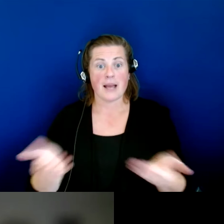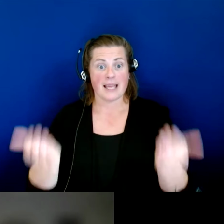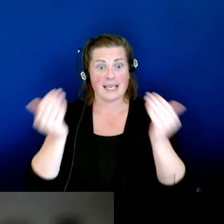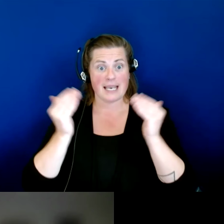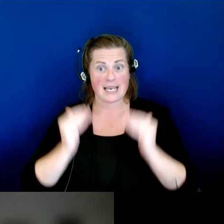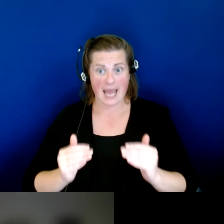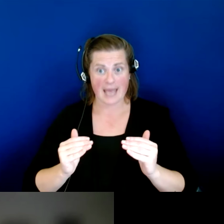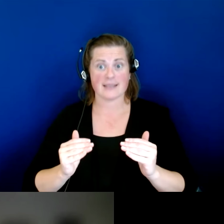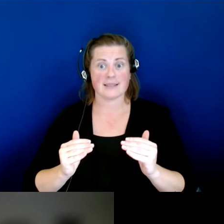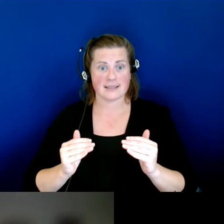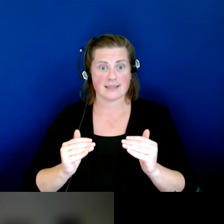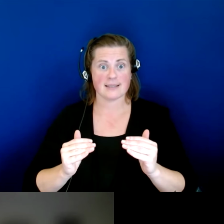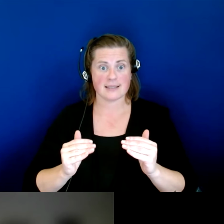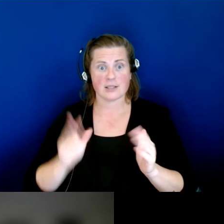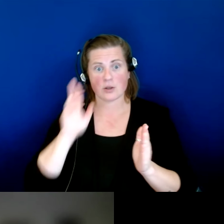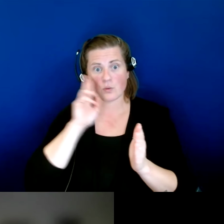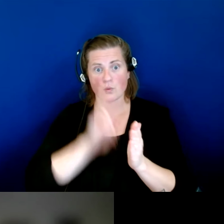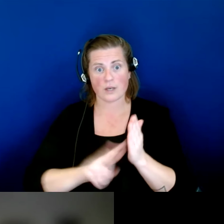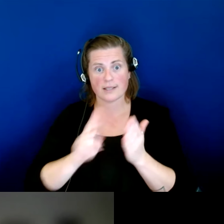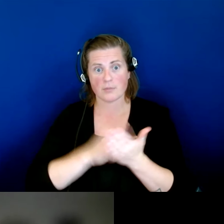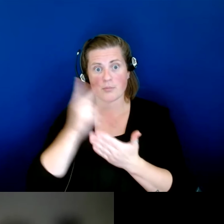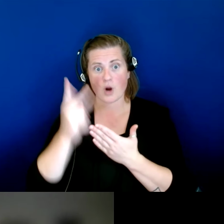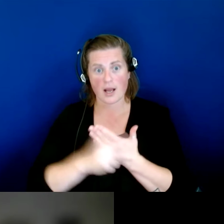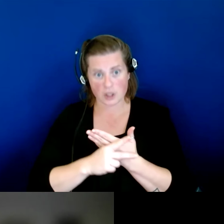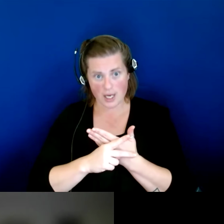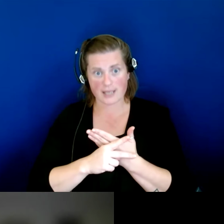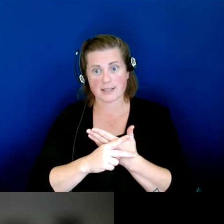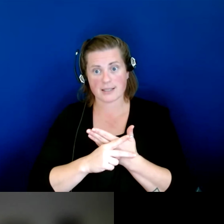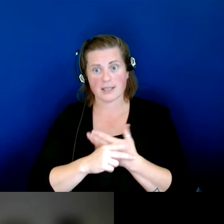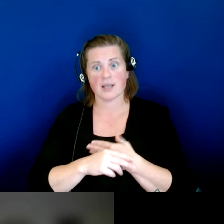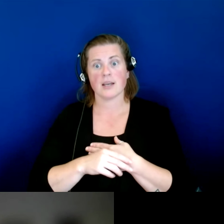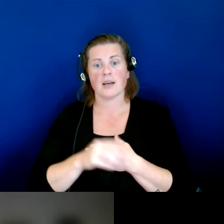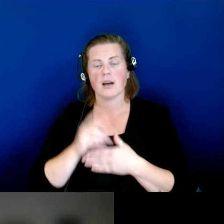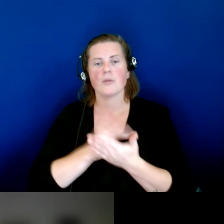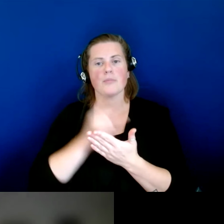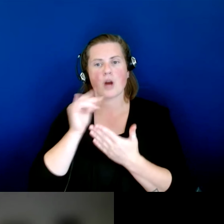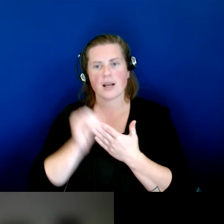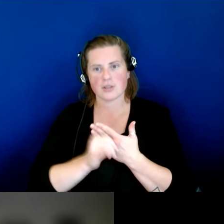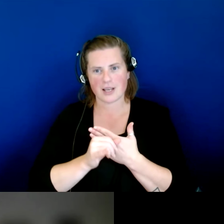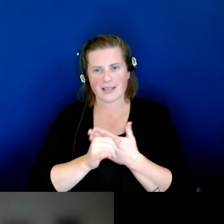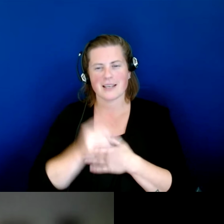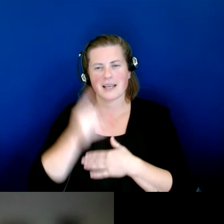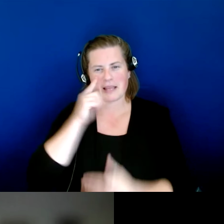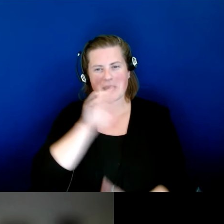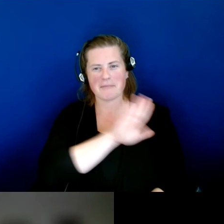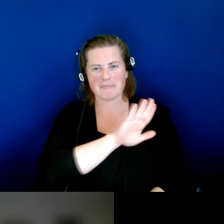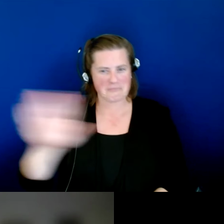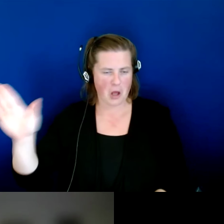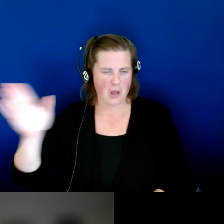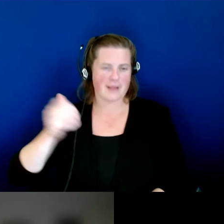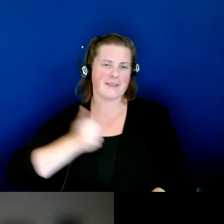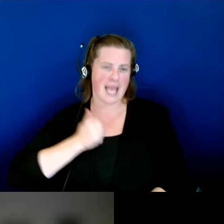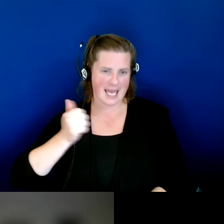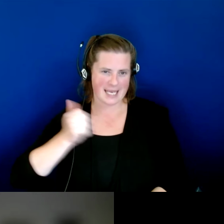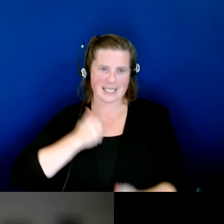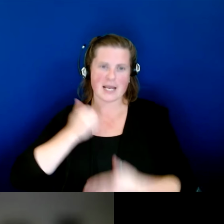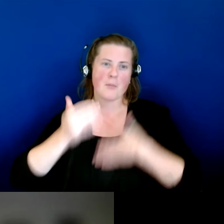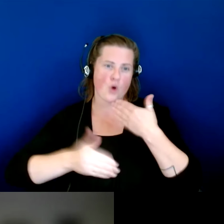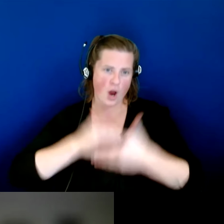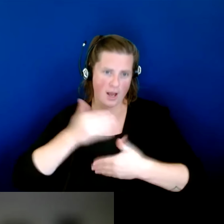we're planning to do a research project, we are thinking of that as being a Canada-wide process where we will